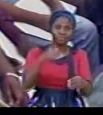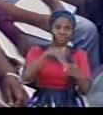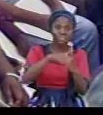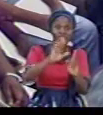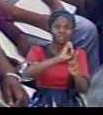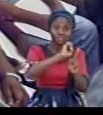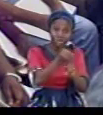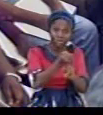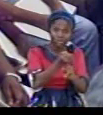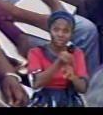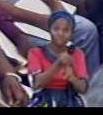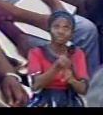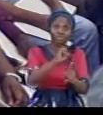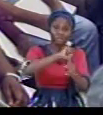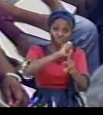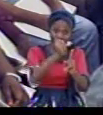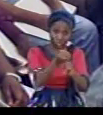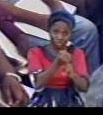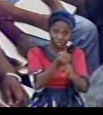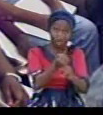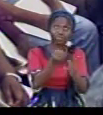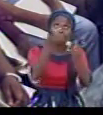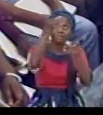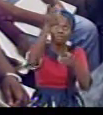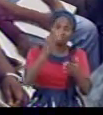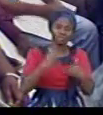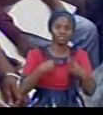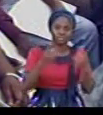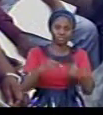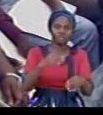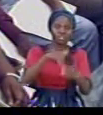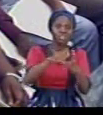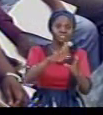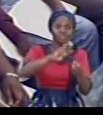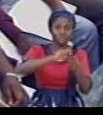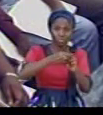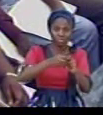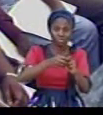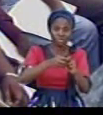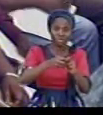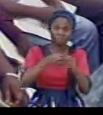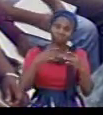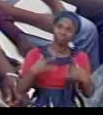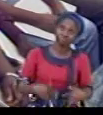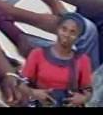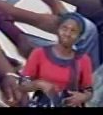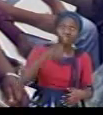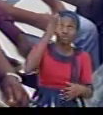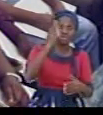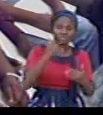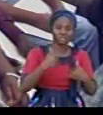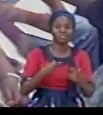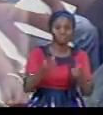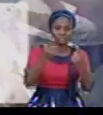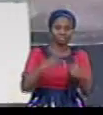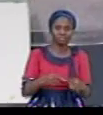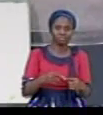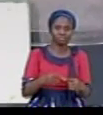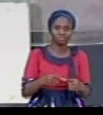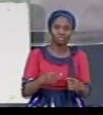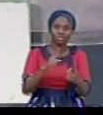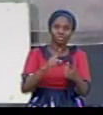has come. In your perplexity, God has come. What has he come to do? To sympathize with